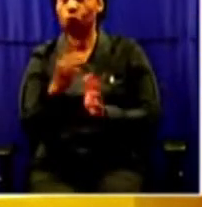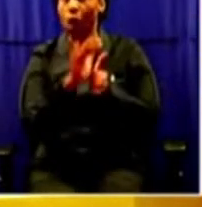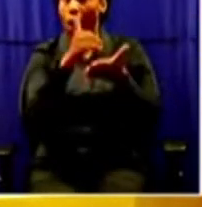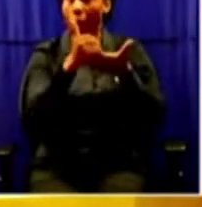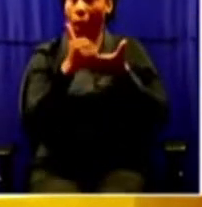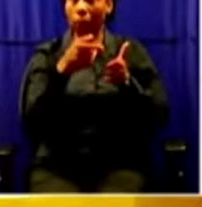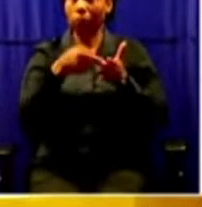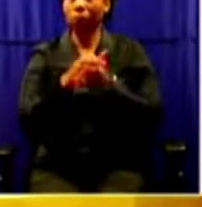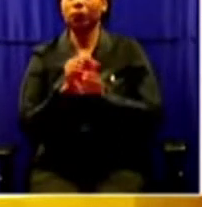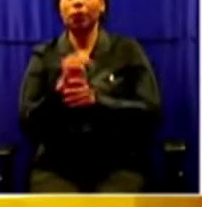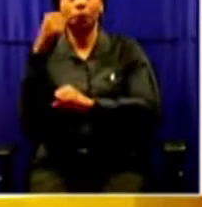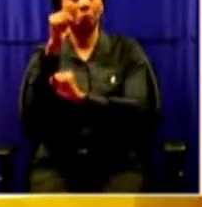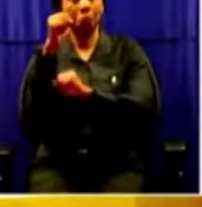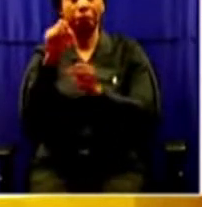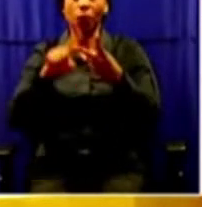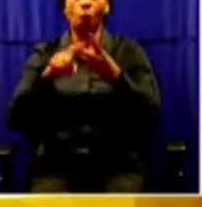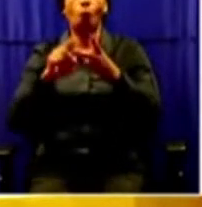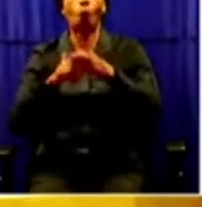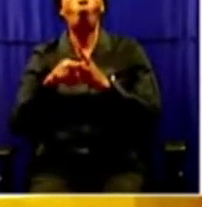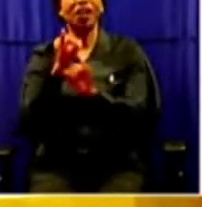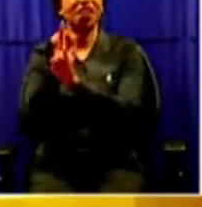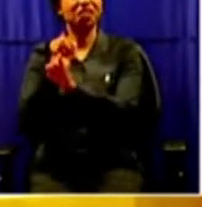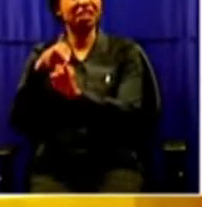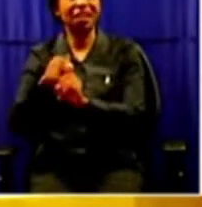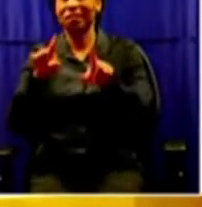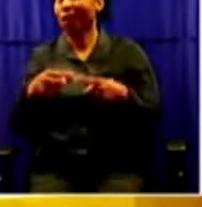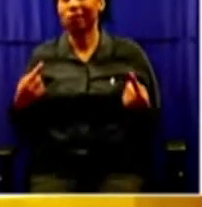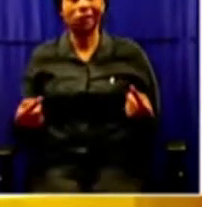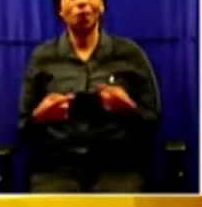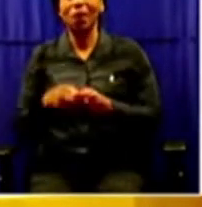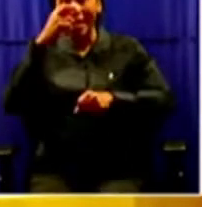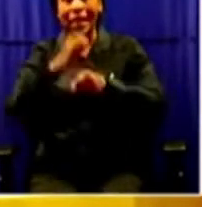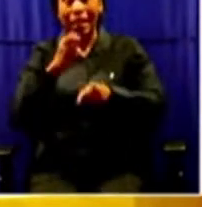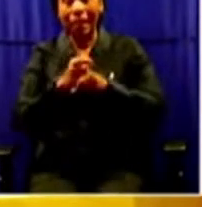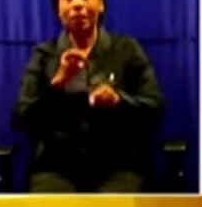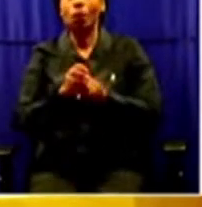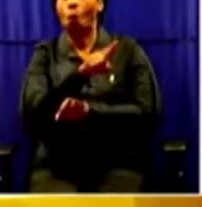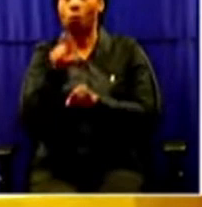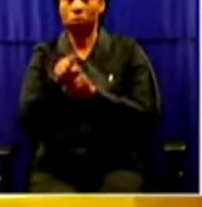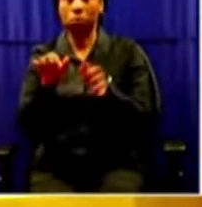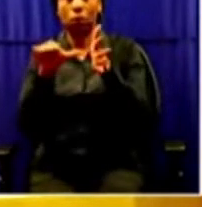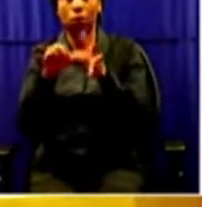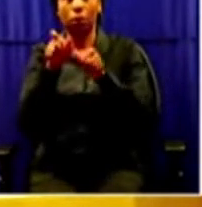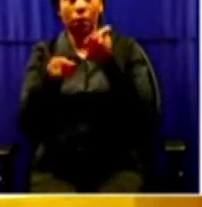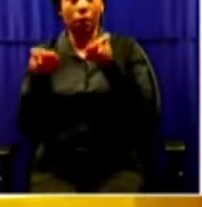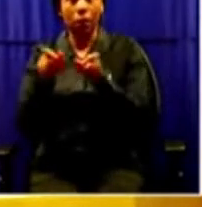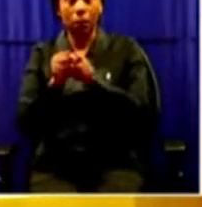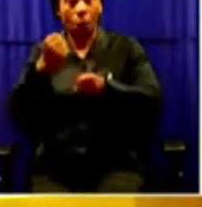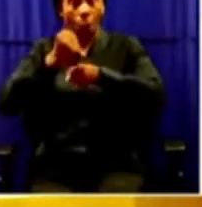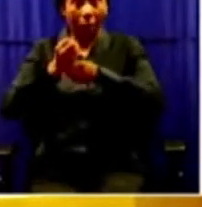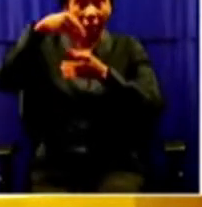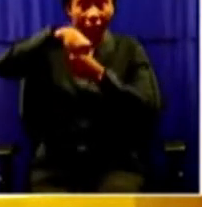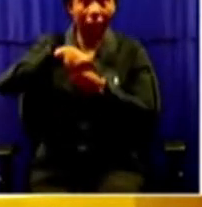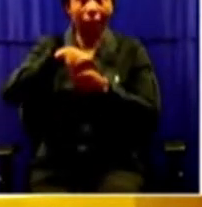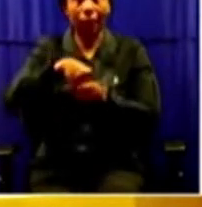as they seek to protect primary industry players like ArcelorMittal at the expense of hundreds of